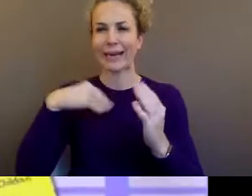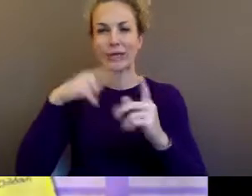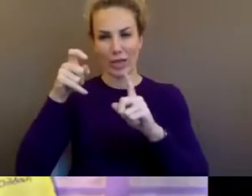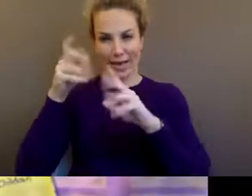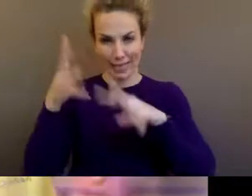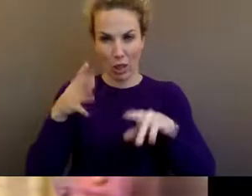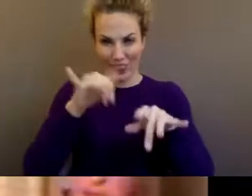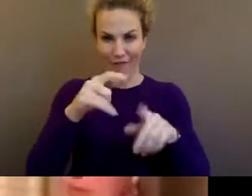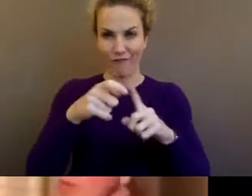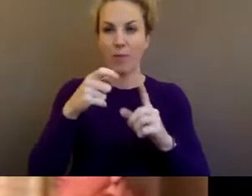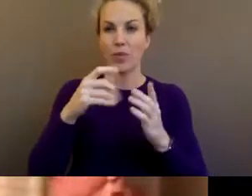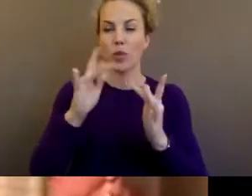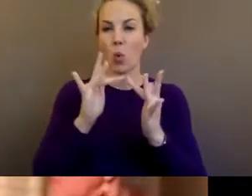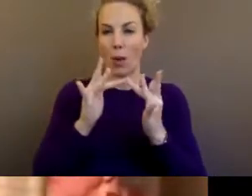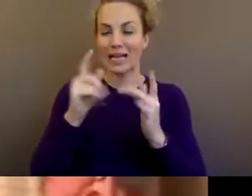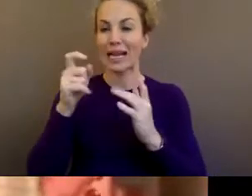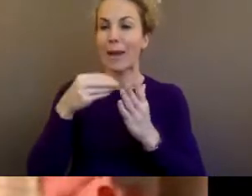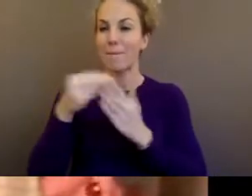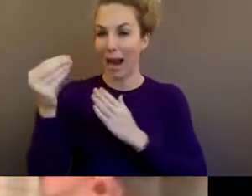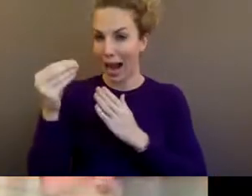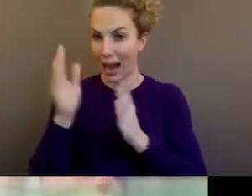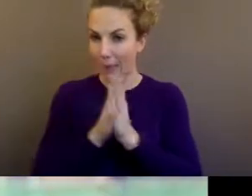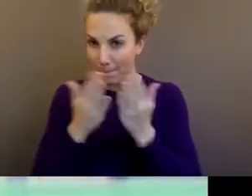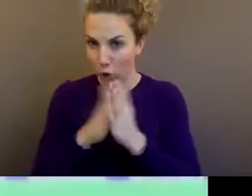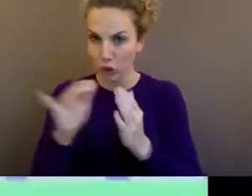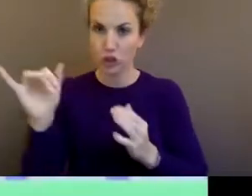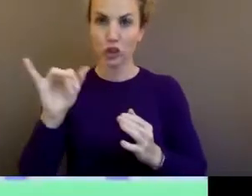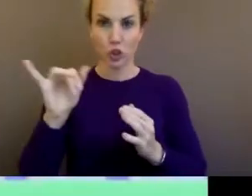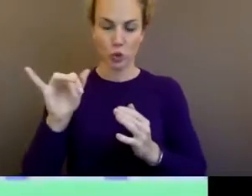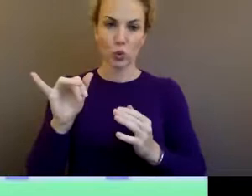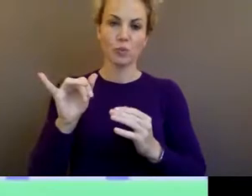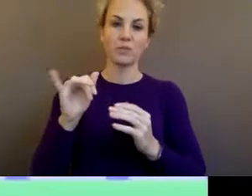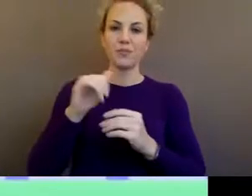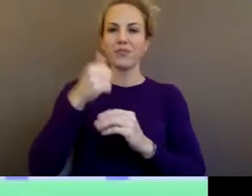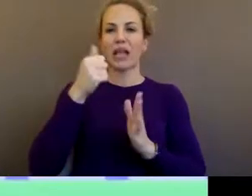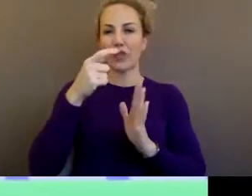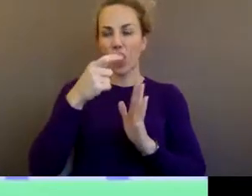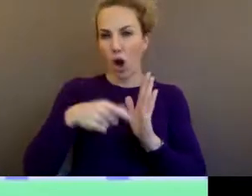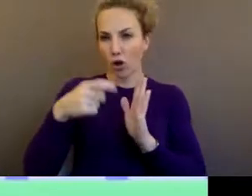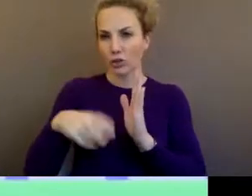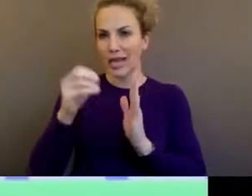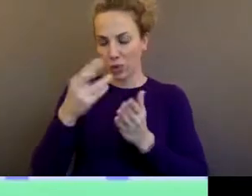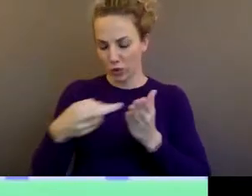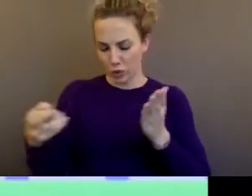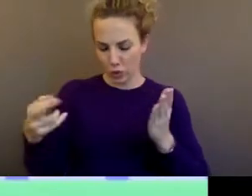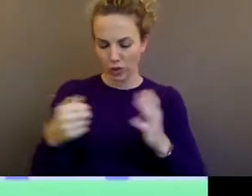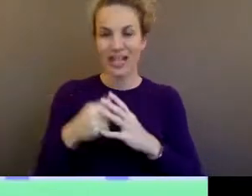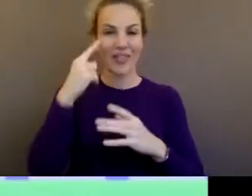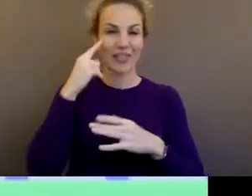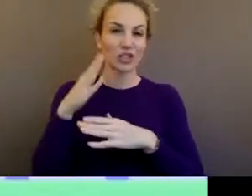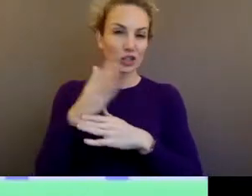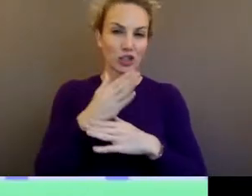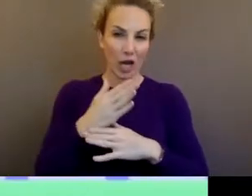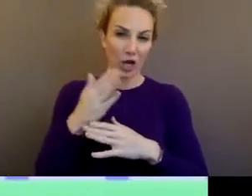can use the 2 books published by NAEYC. And other articles and resources. So I think sharing it is